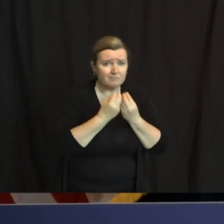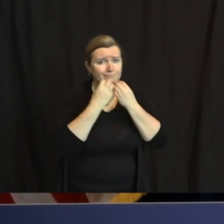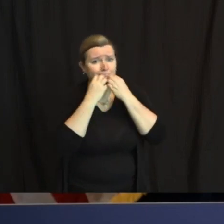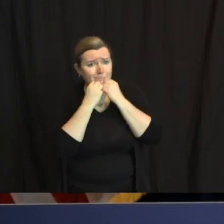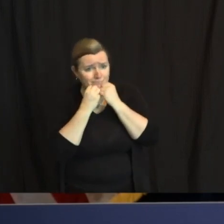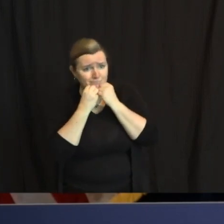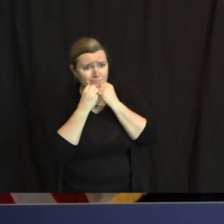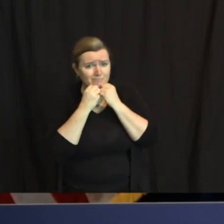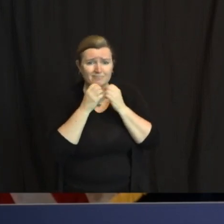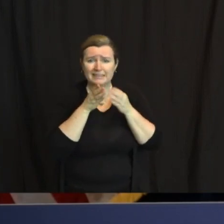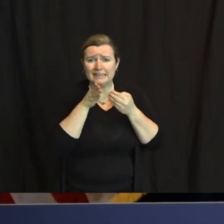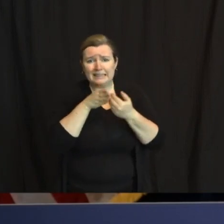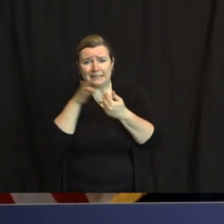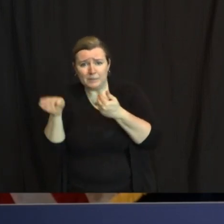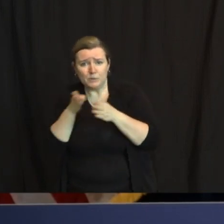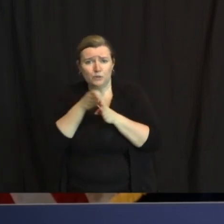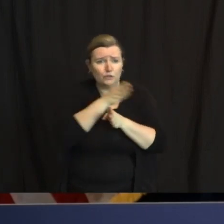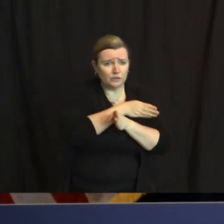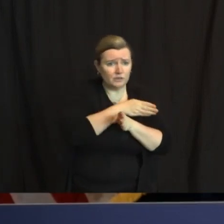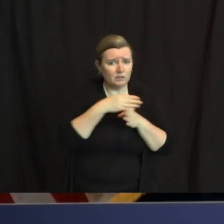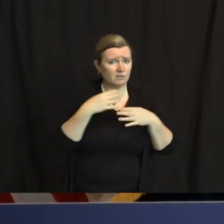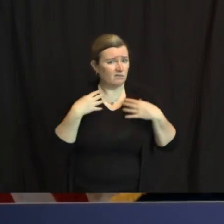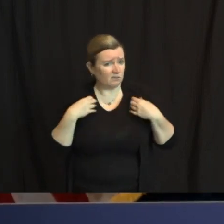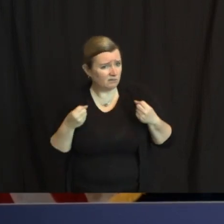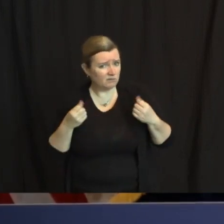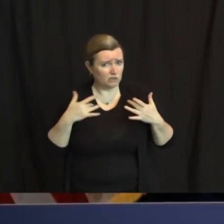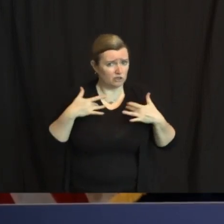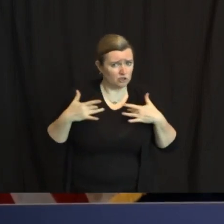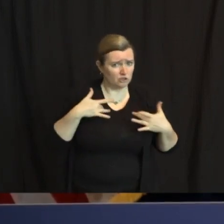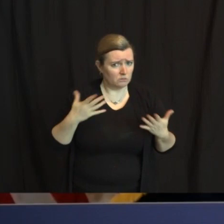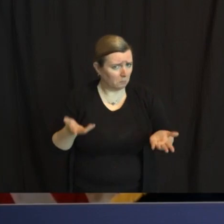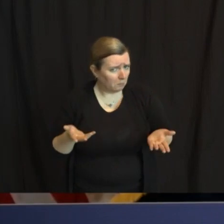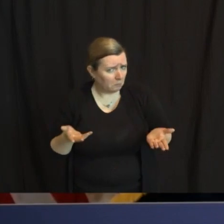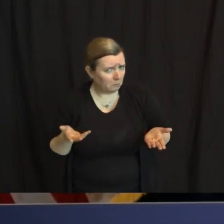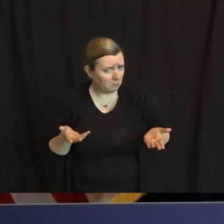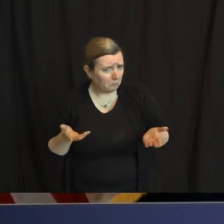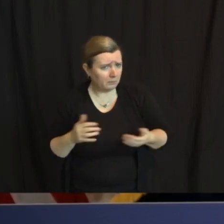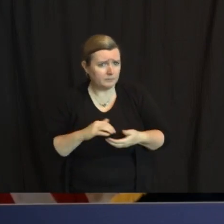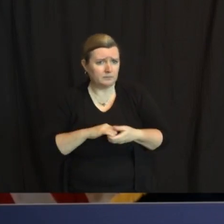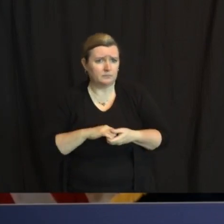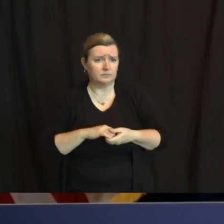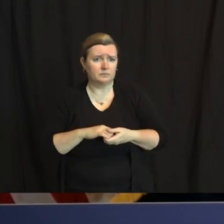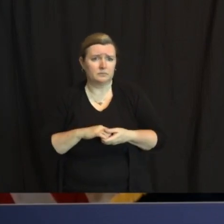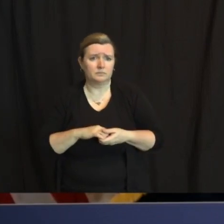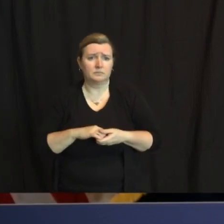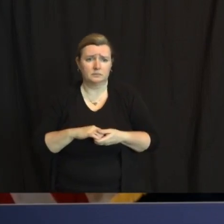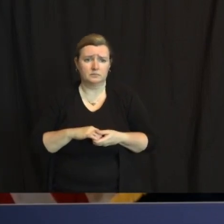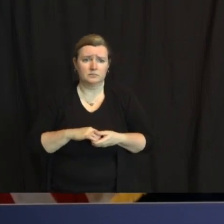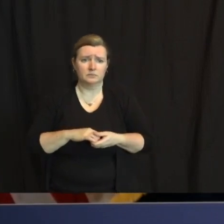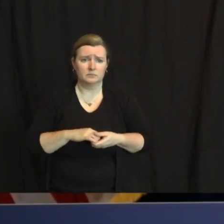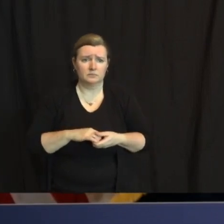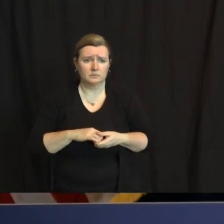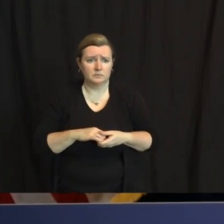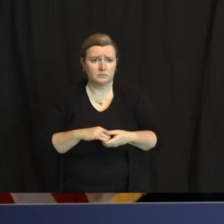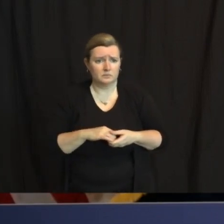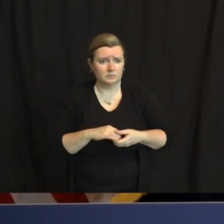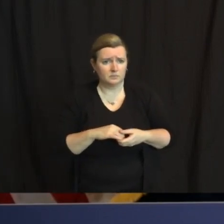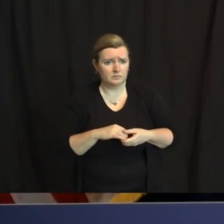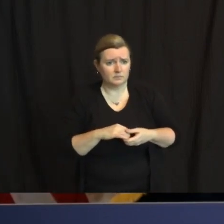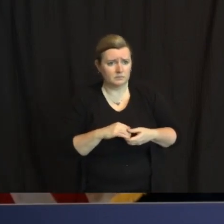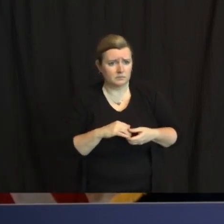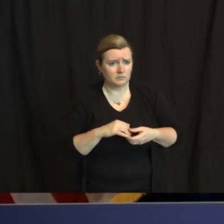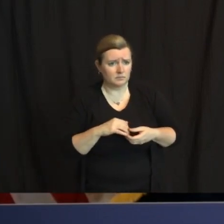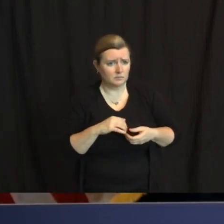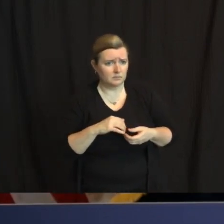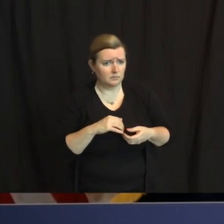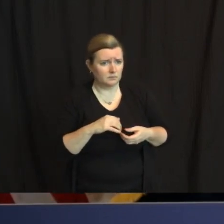healthcare concerns. So I'm sure you may get a question or two when we turn to questions, Rob, so please don't go anywhere. Thanks for coming